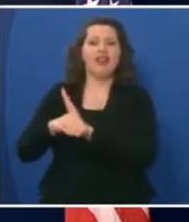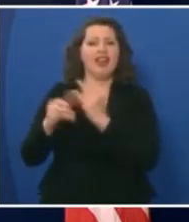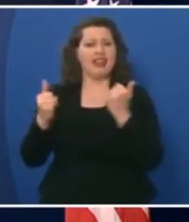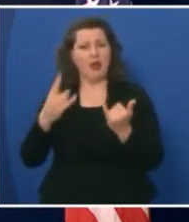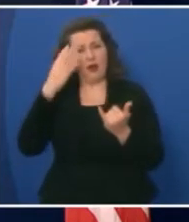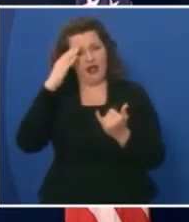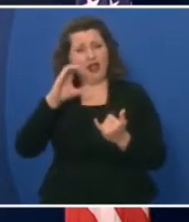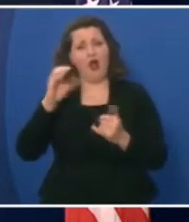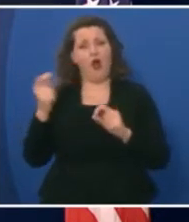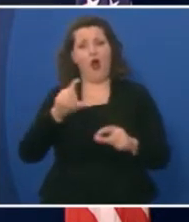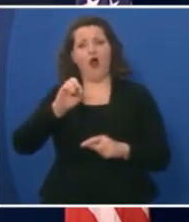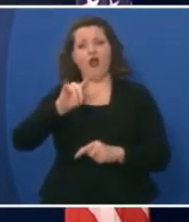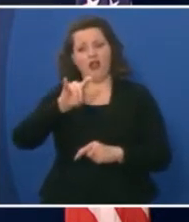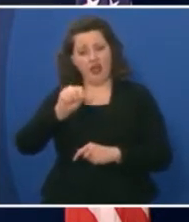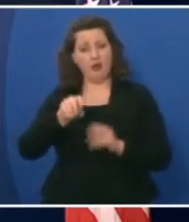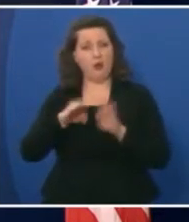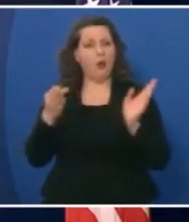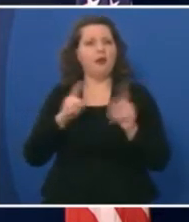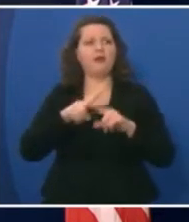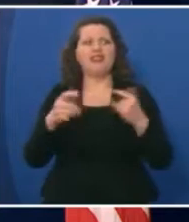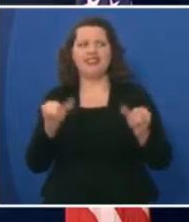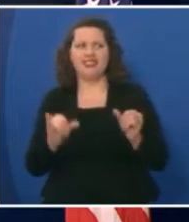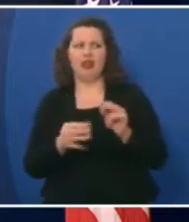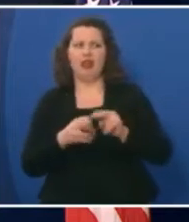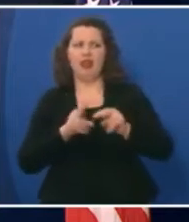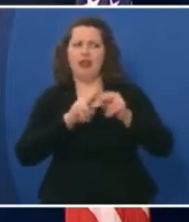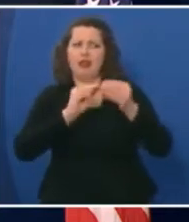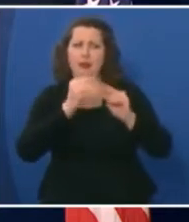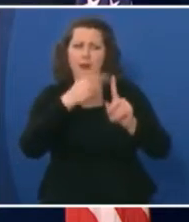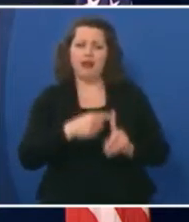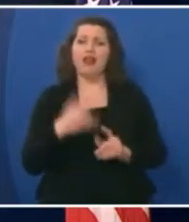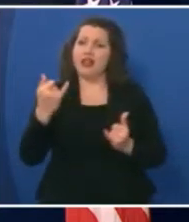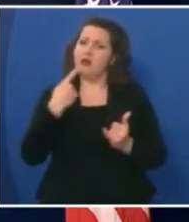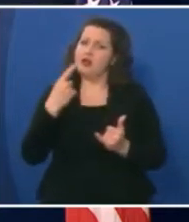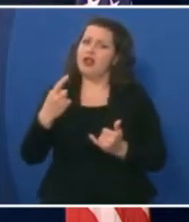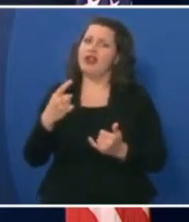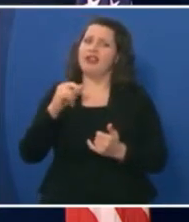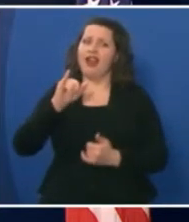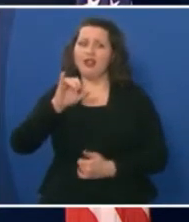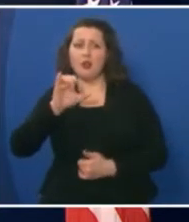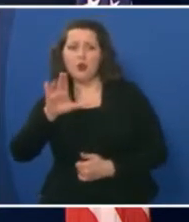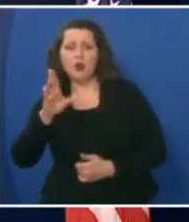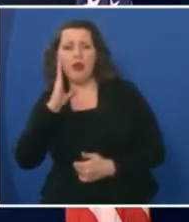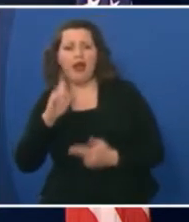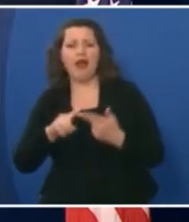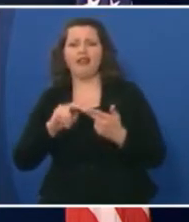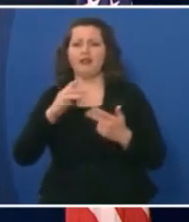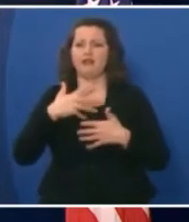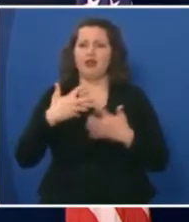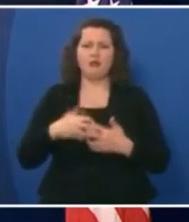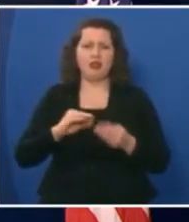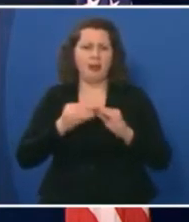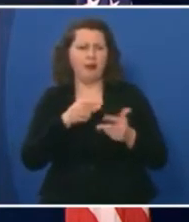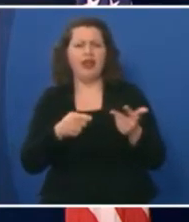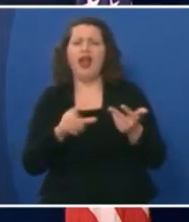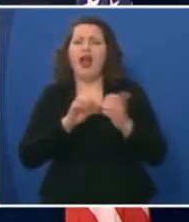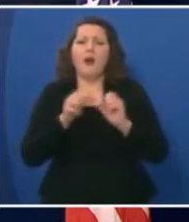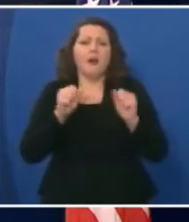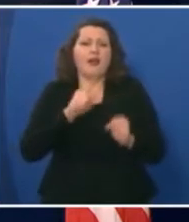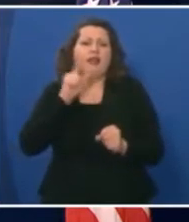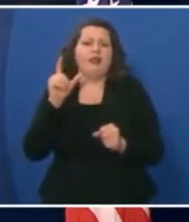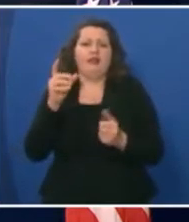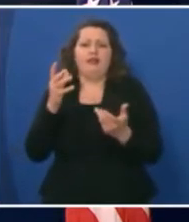spite of increasing virus activity, and now you're saying it's about the number of ventilators and ICU beds. How can you assure Iowans who might be confused